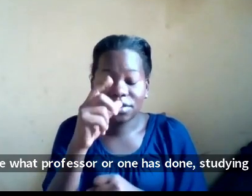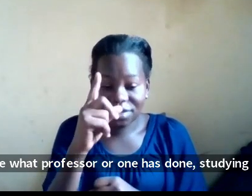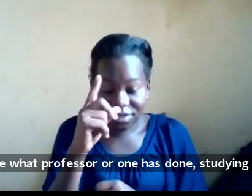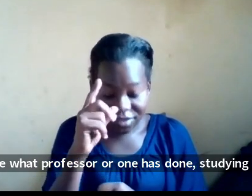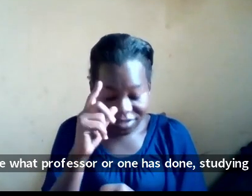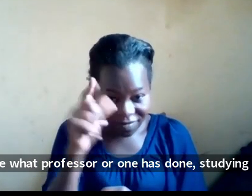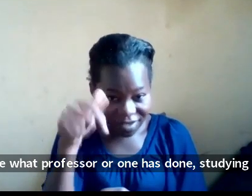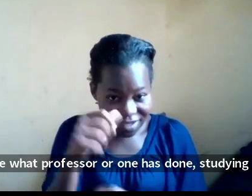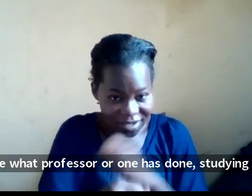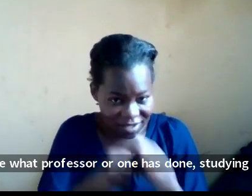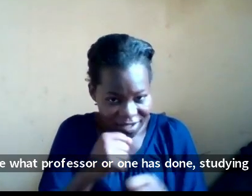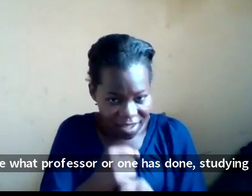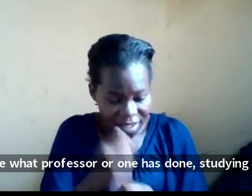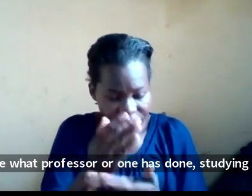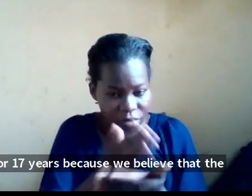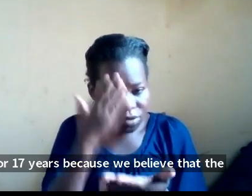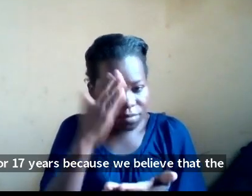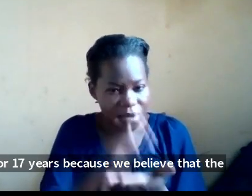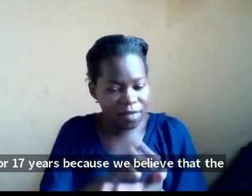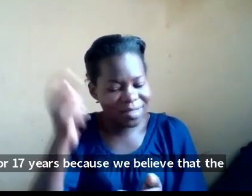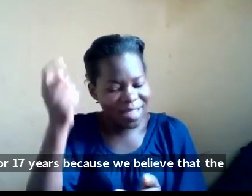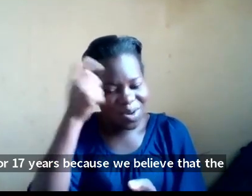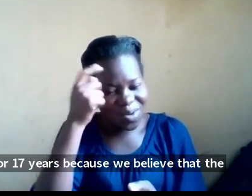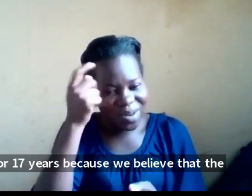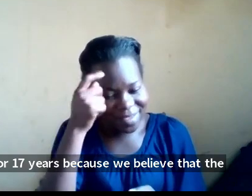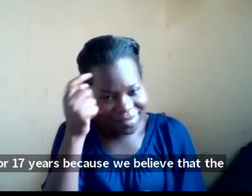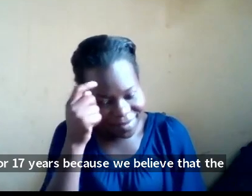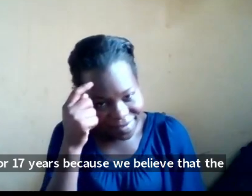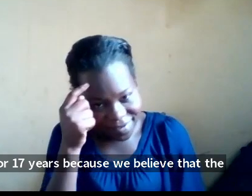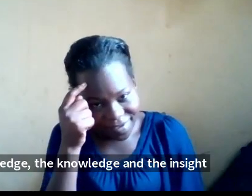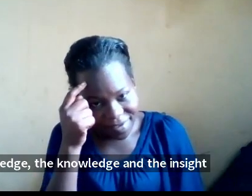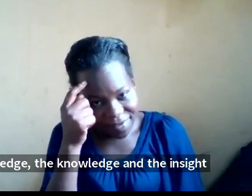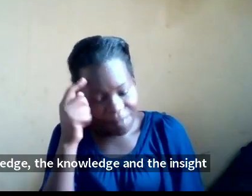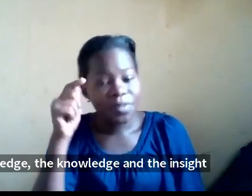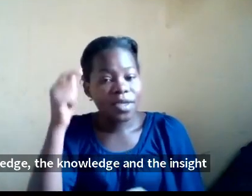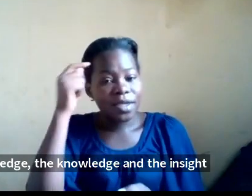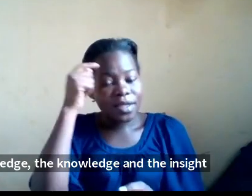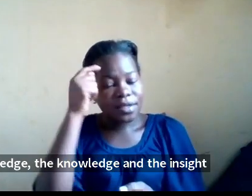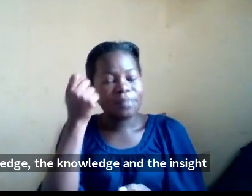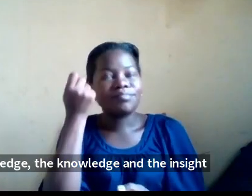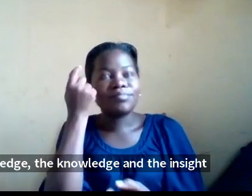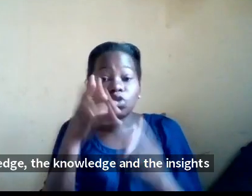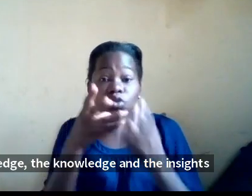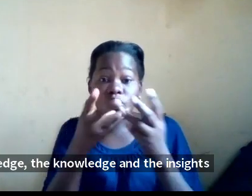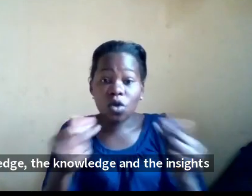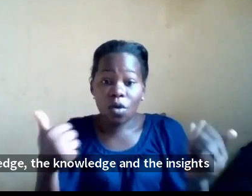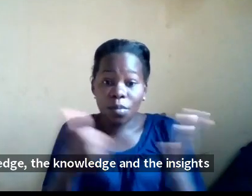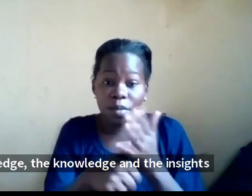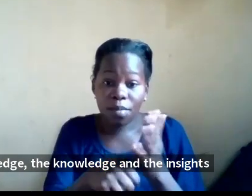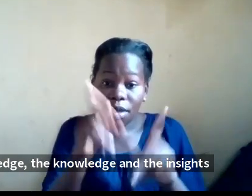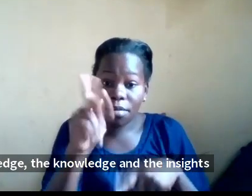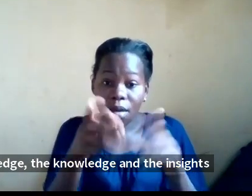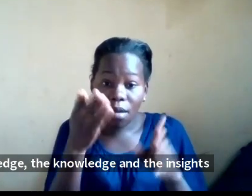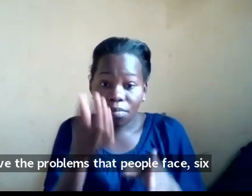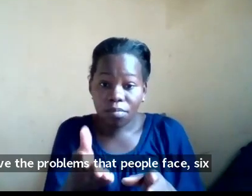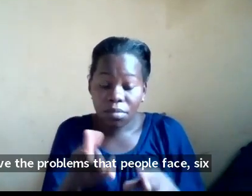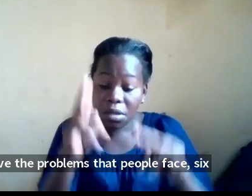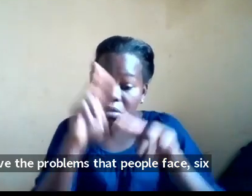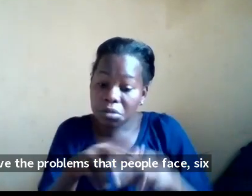that the knowledge and the insights to solve the problems that people face